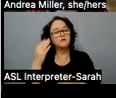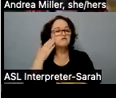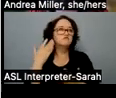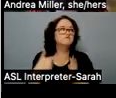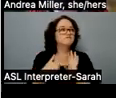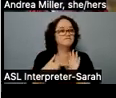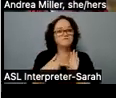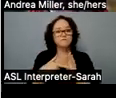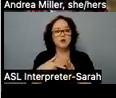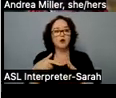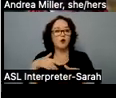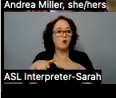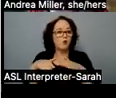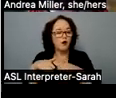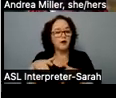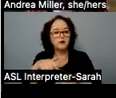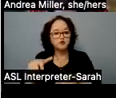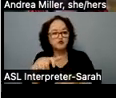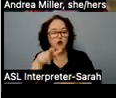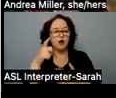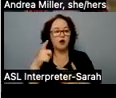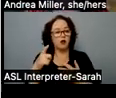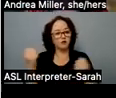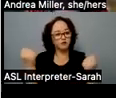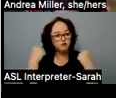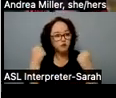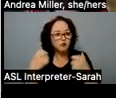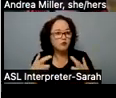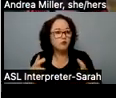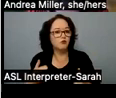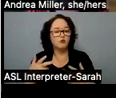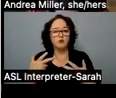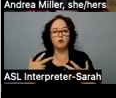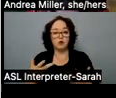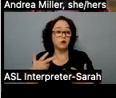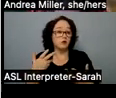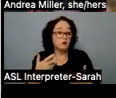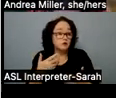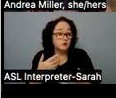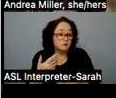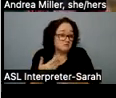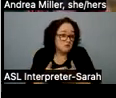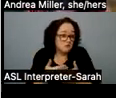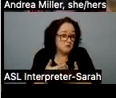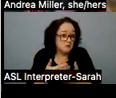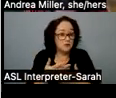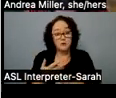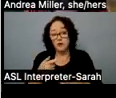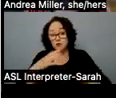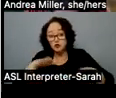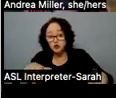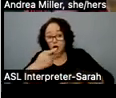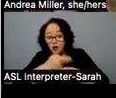workout centers, workout rooms, on-site or nearby childcare. So some of the things that we're thinking about as we've built